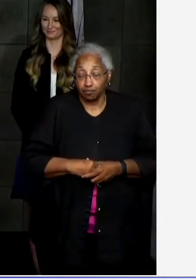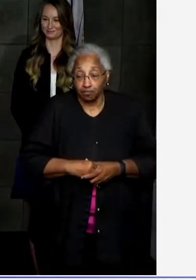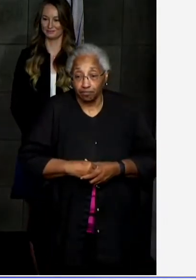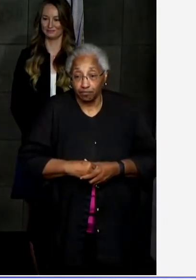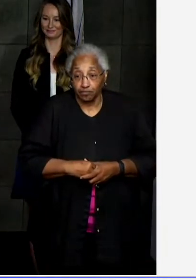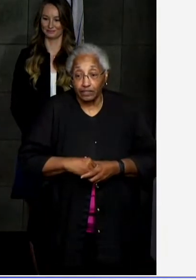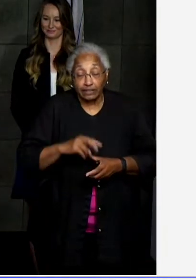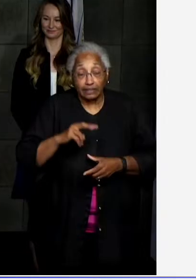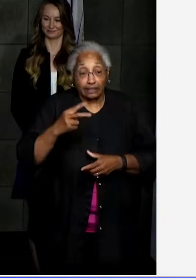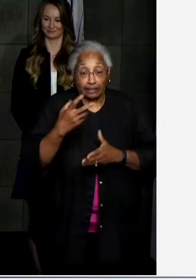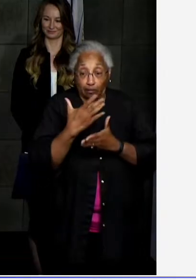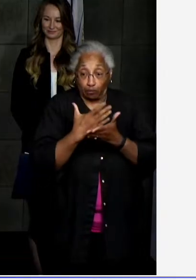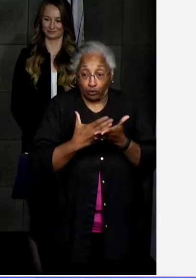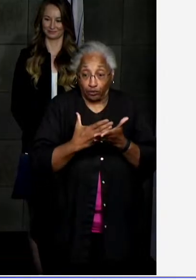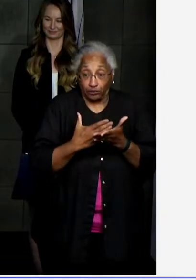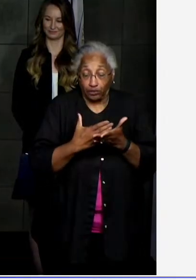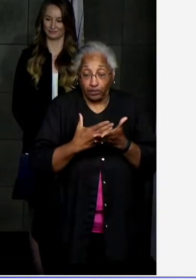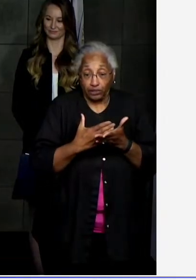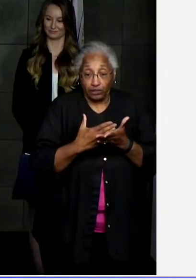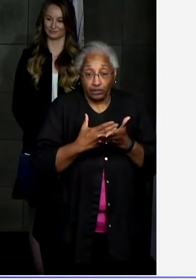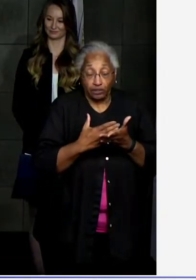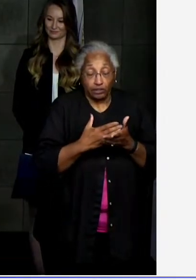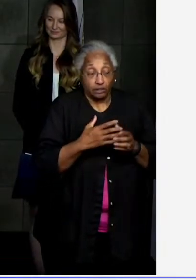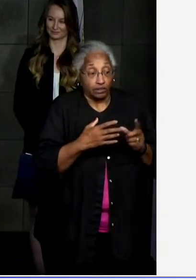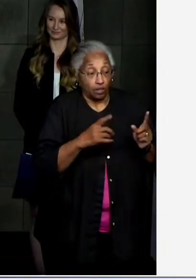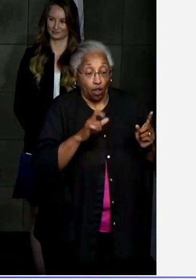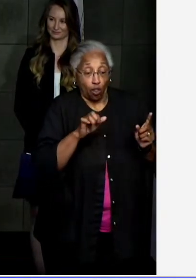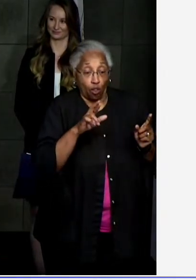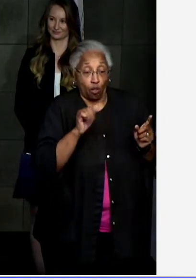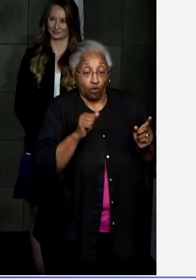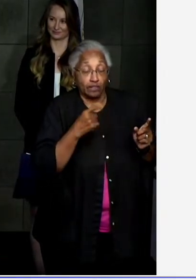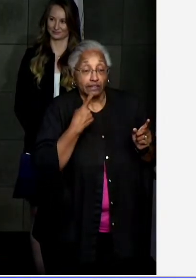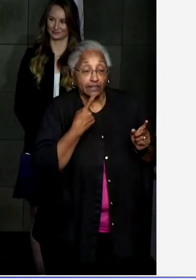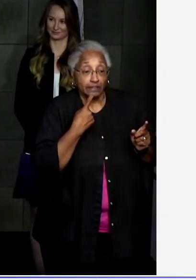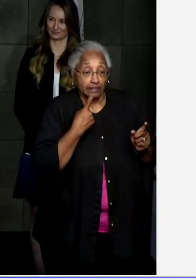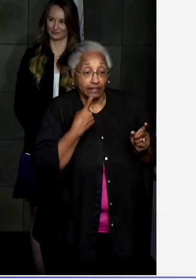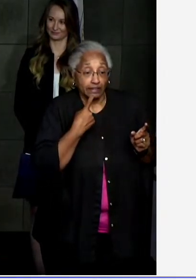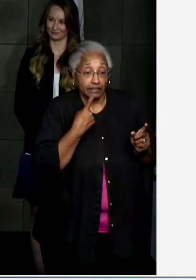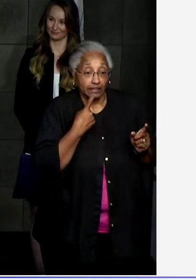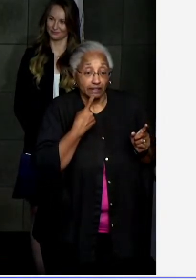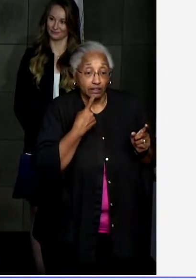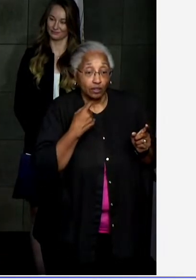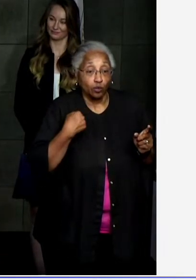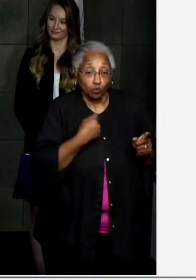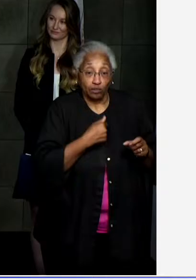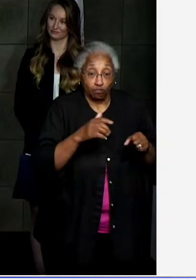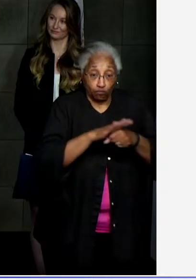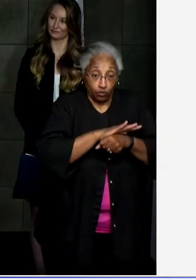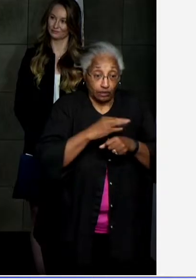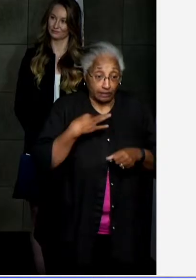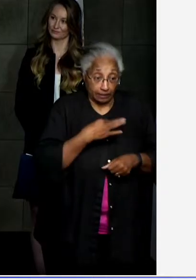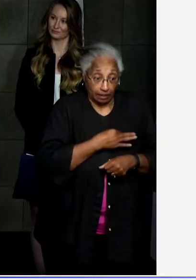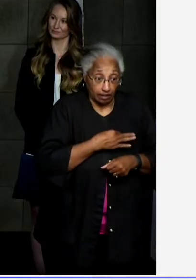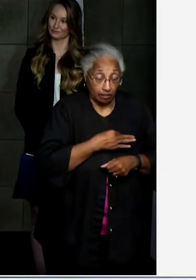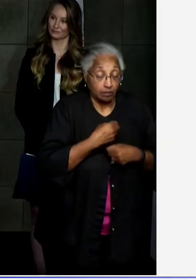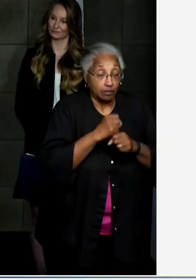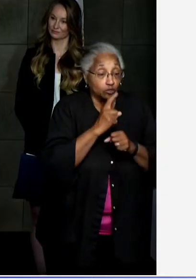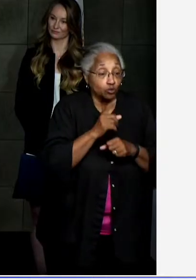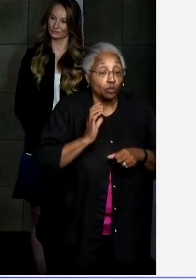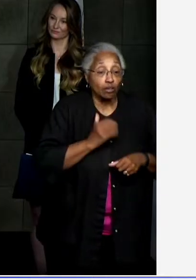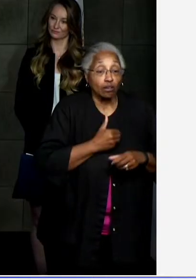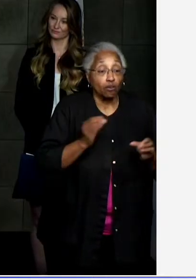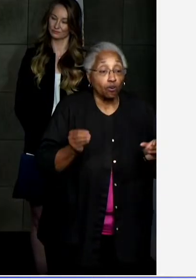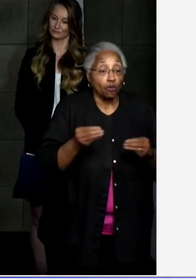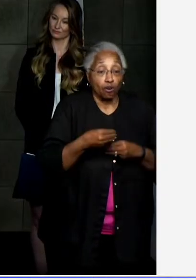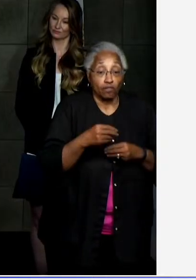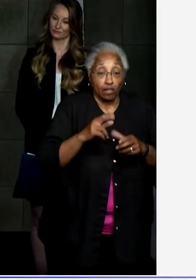Okay, the second part of that is, you know, as Laura said, you know, the Hurricane Center is fully staffed. And, you know, I'm going to make sure that our offices, when there's a